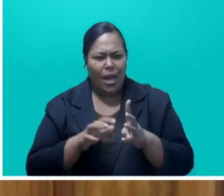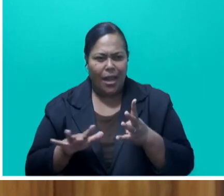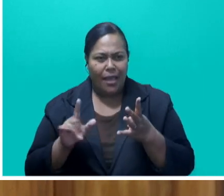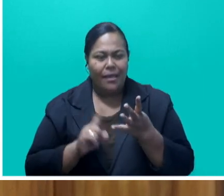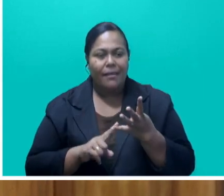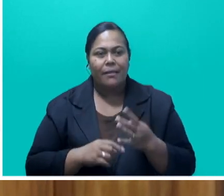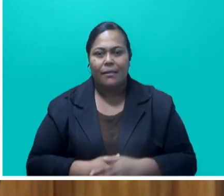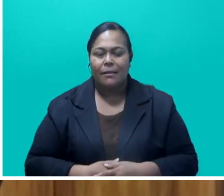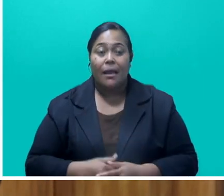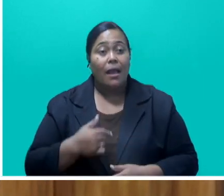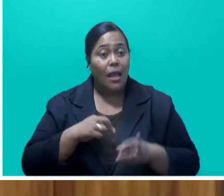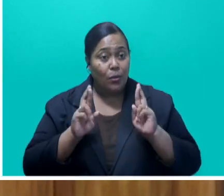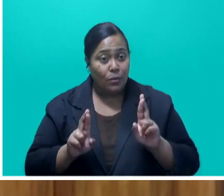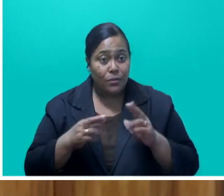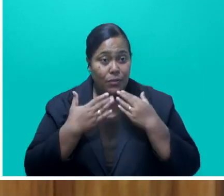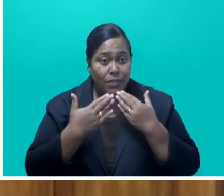wish to thank